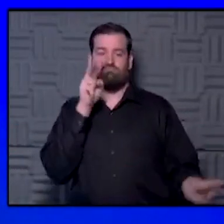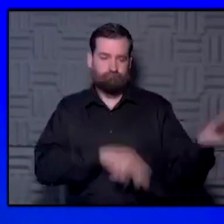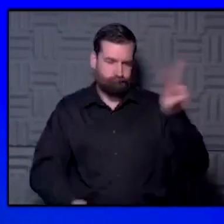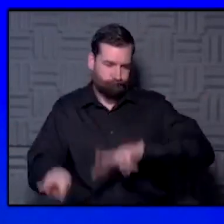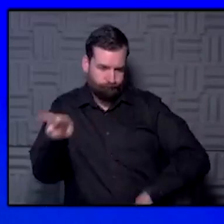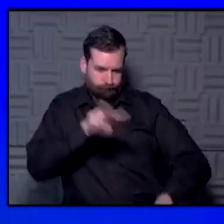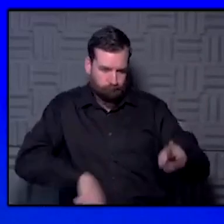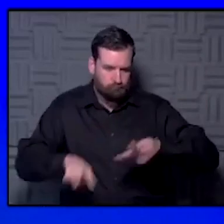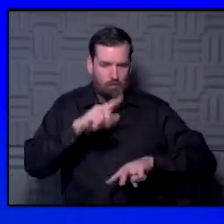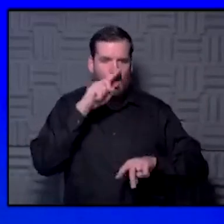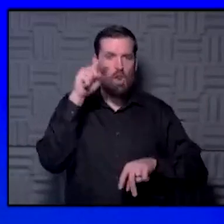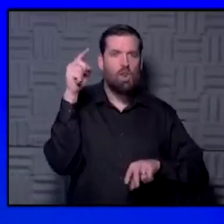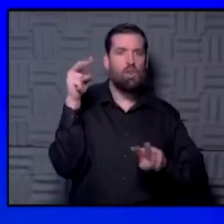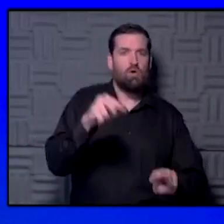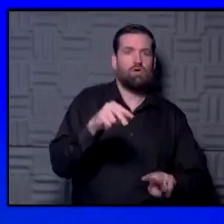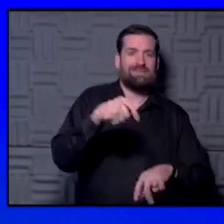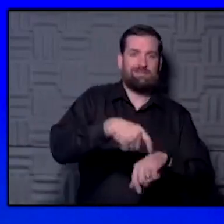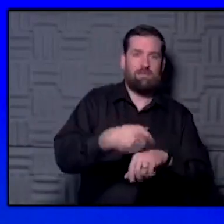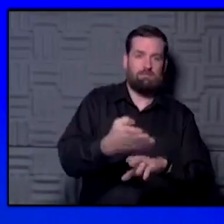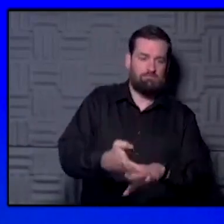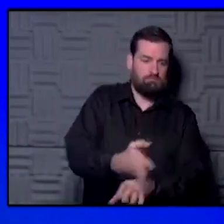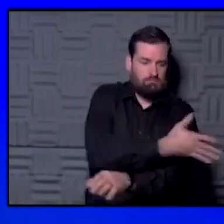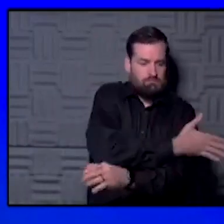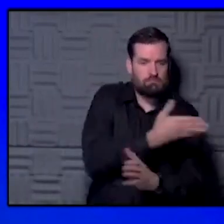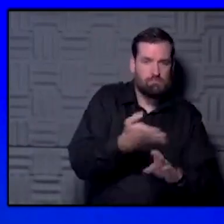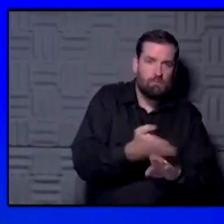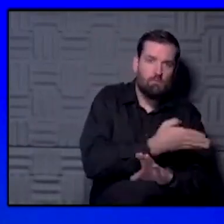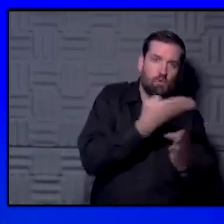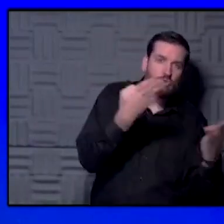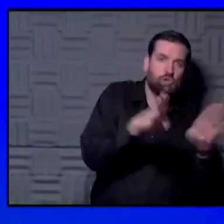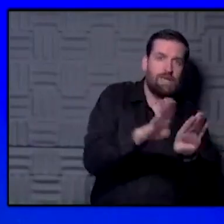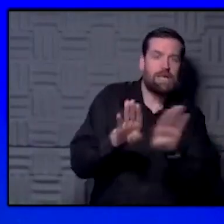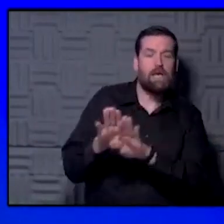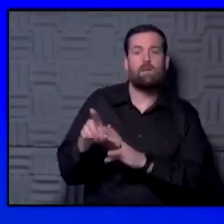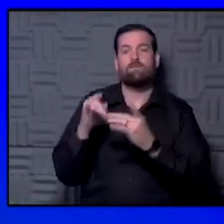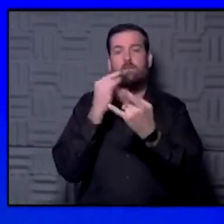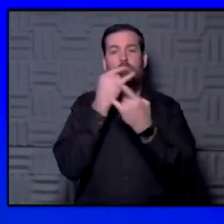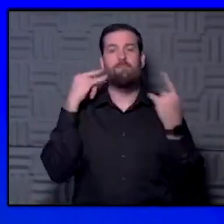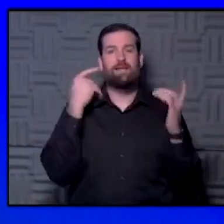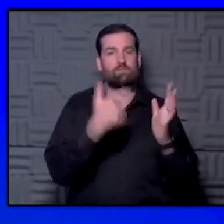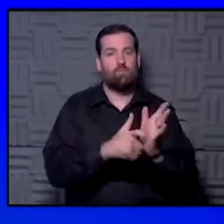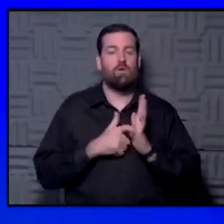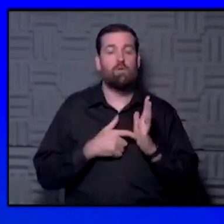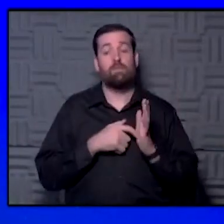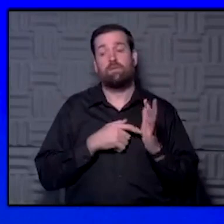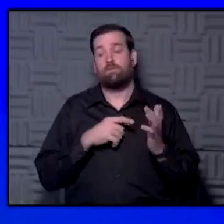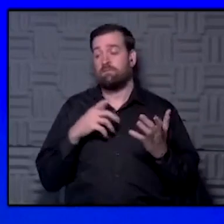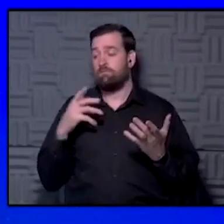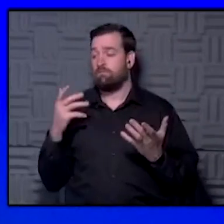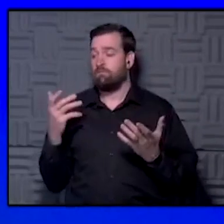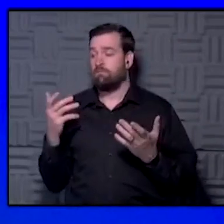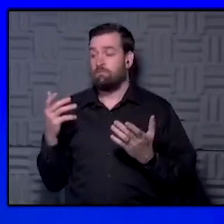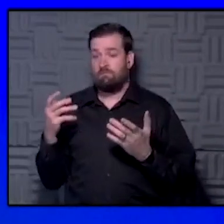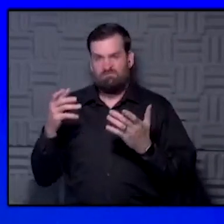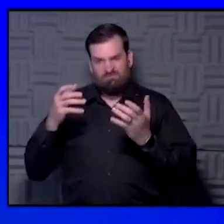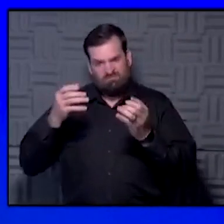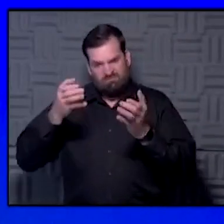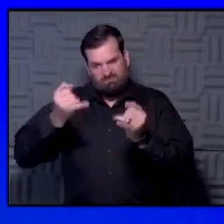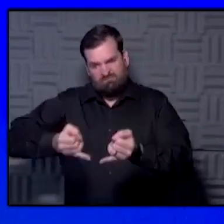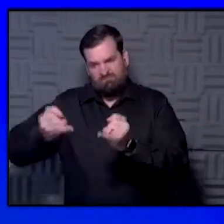at time periods prior to shutdowns and mask mandates, to other just